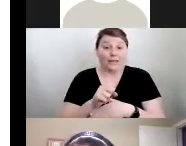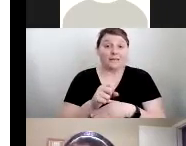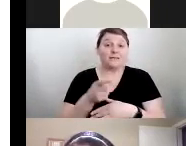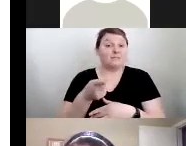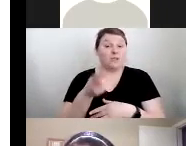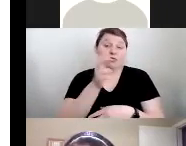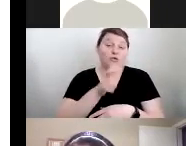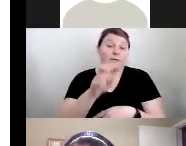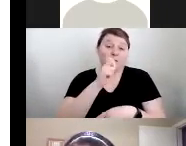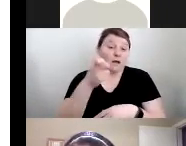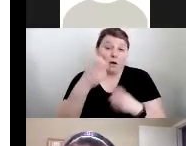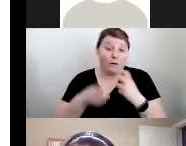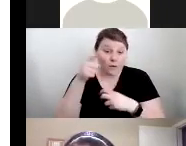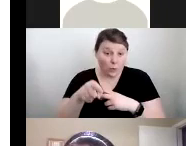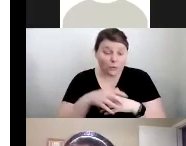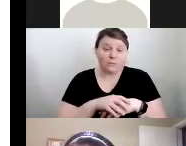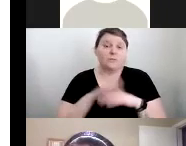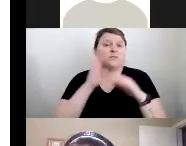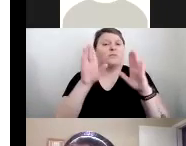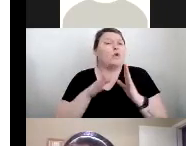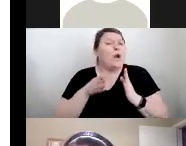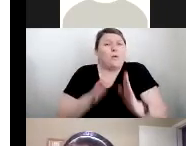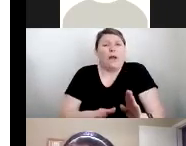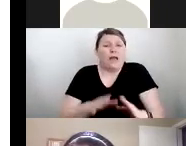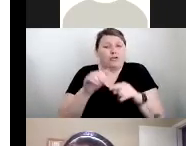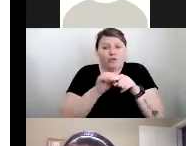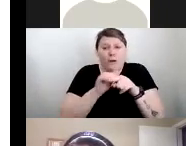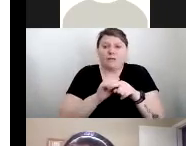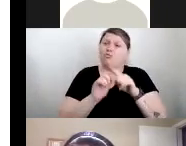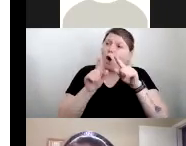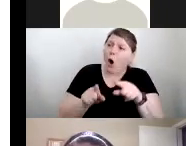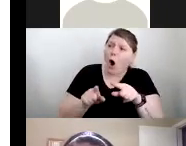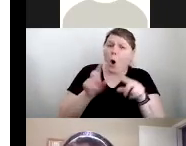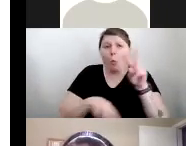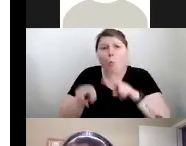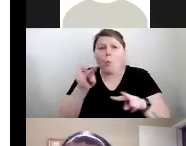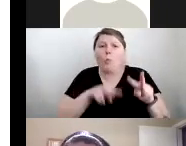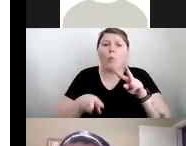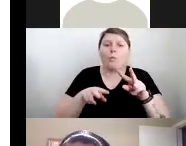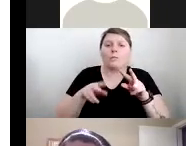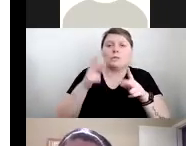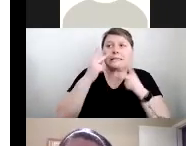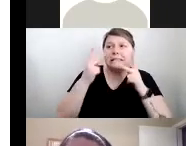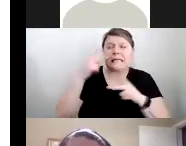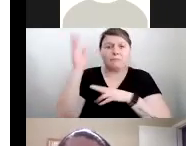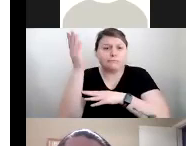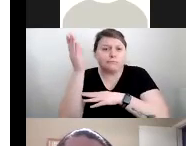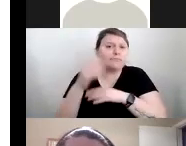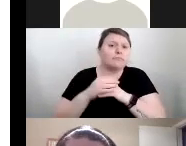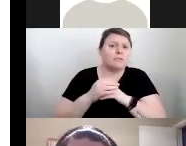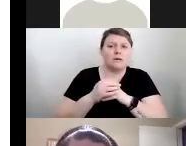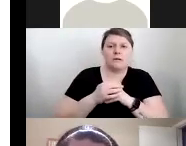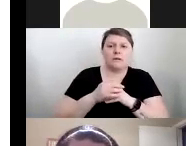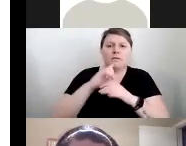you. And it's a great way, even as a trainee, just to go and just to walk in and out of lectures. There's